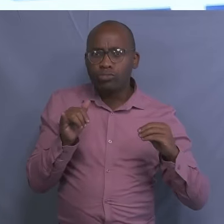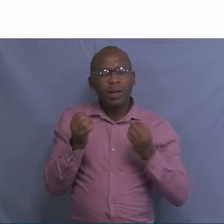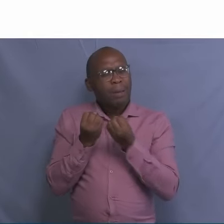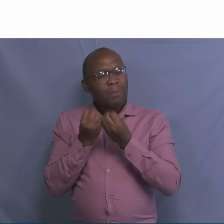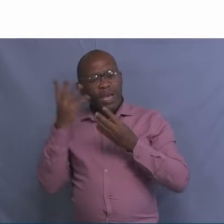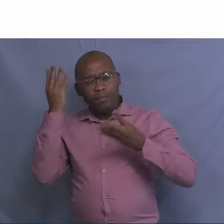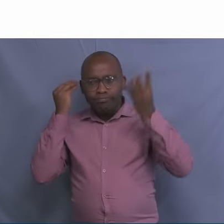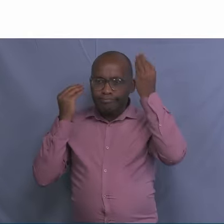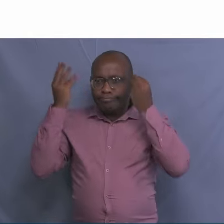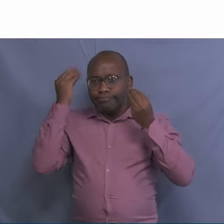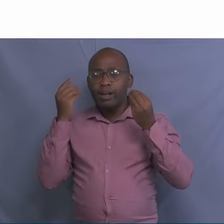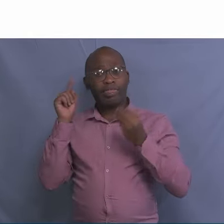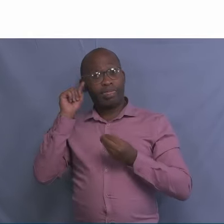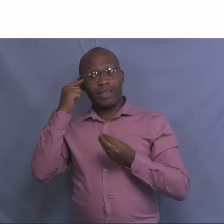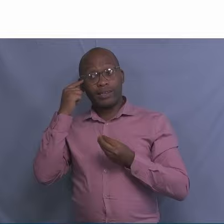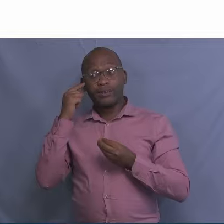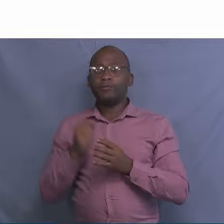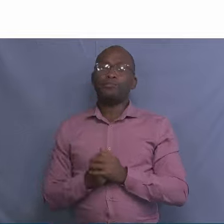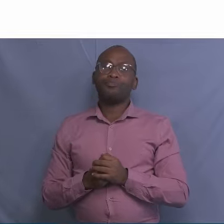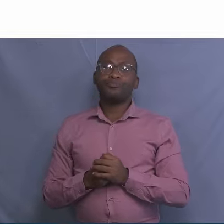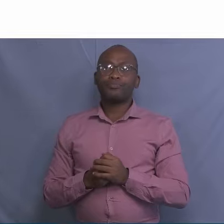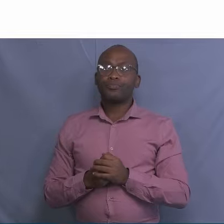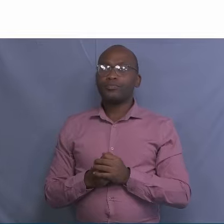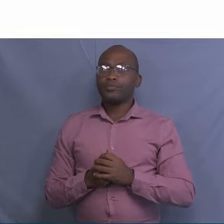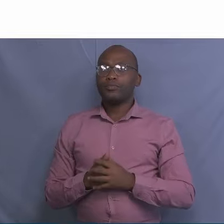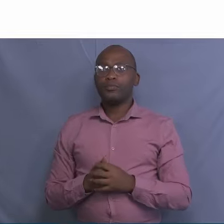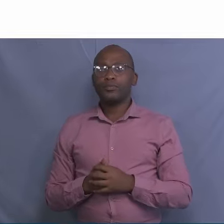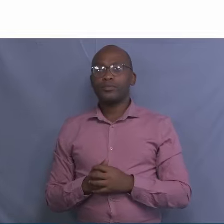one, let's use our highlighter again.